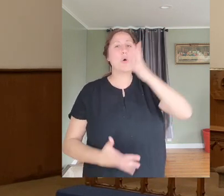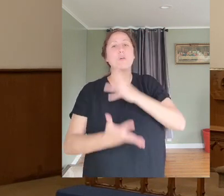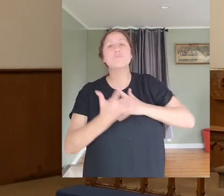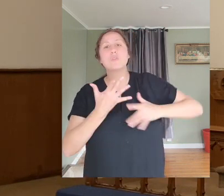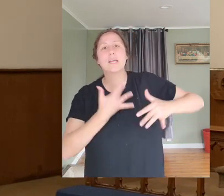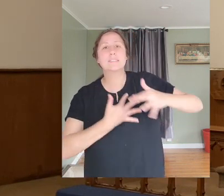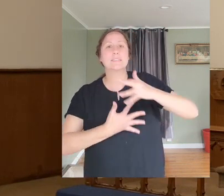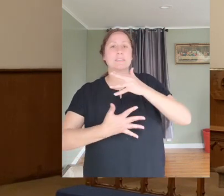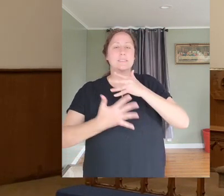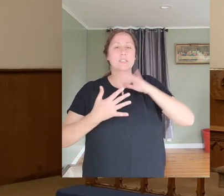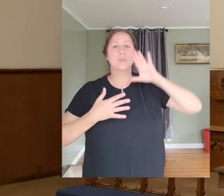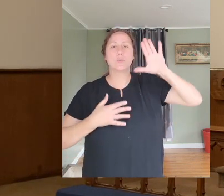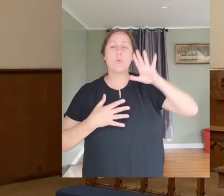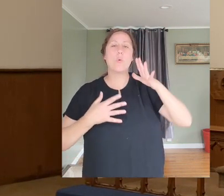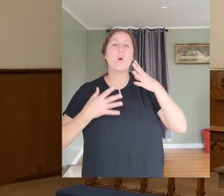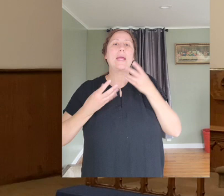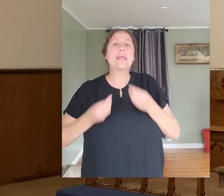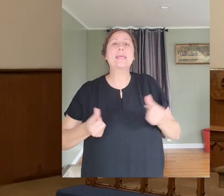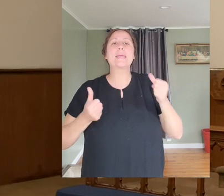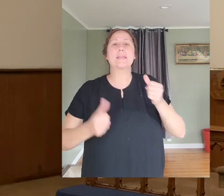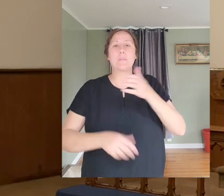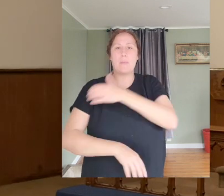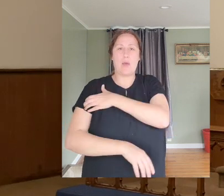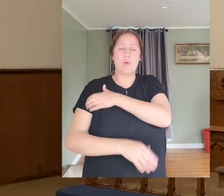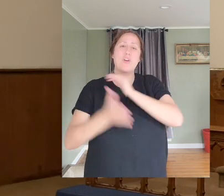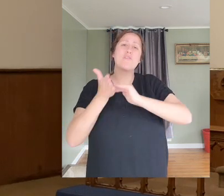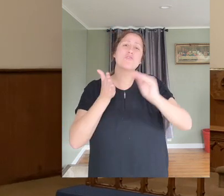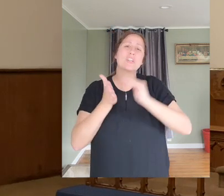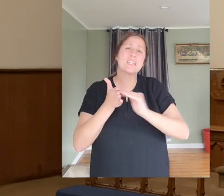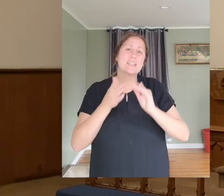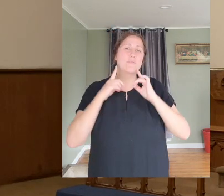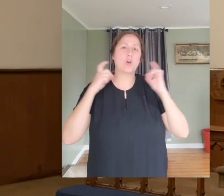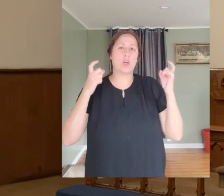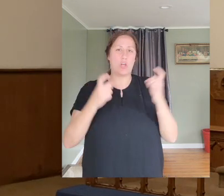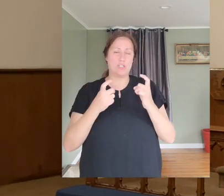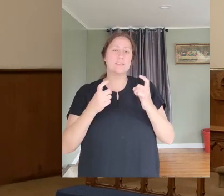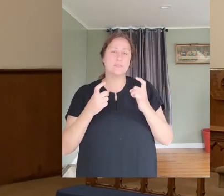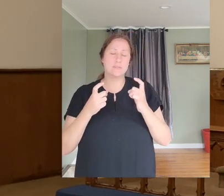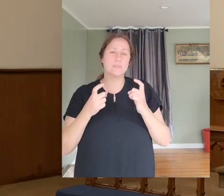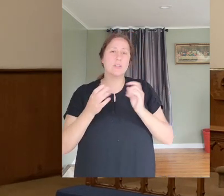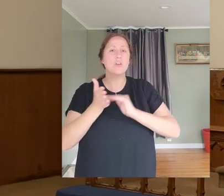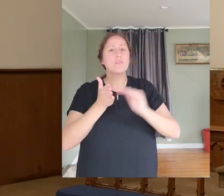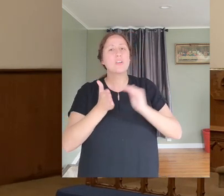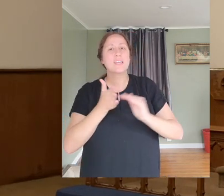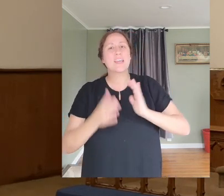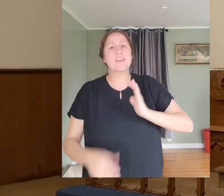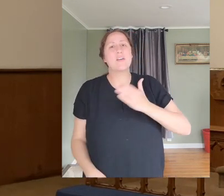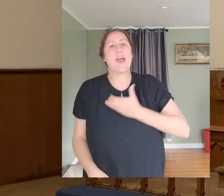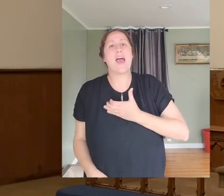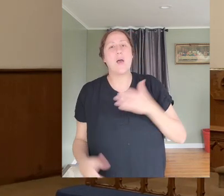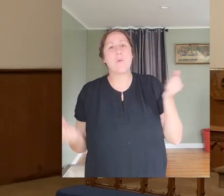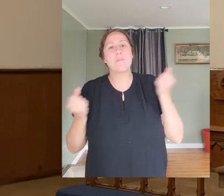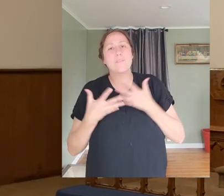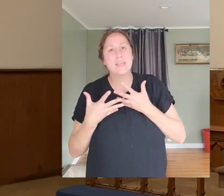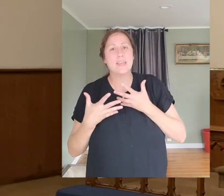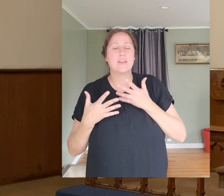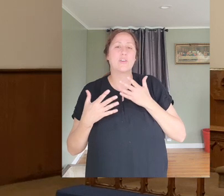healing power. Forgive our sins. Forgive our fears and